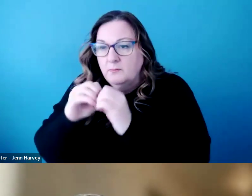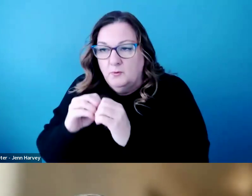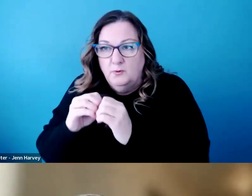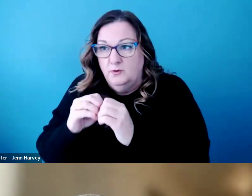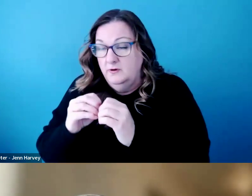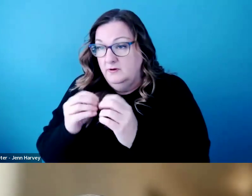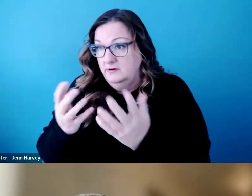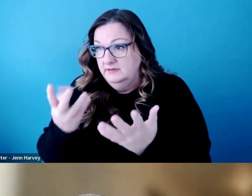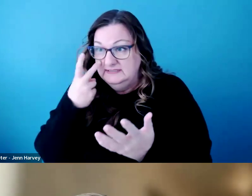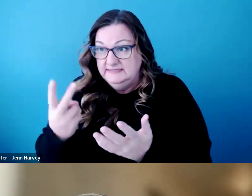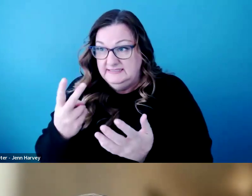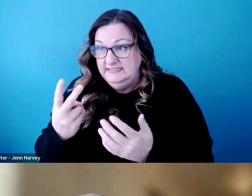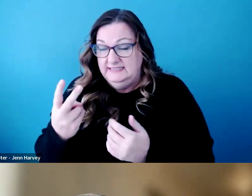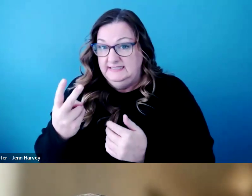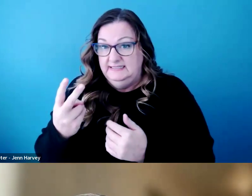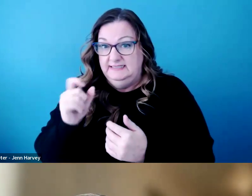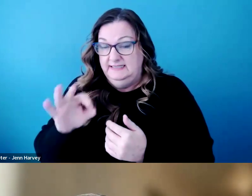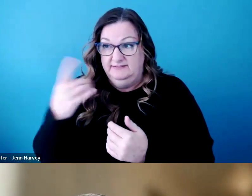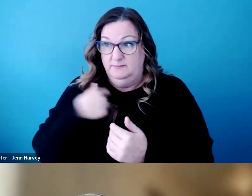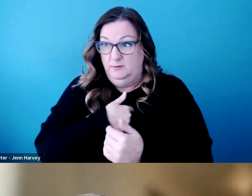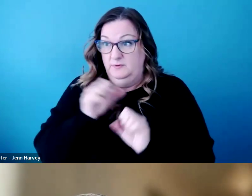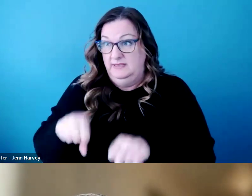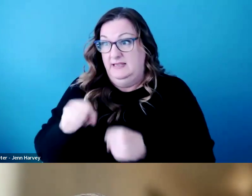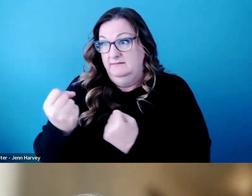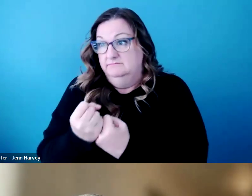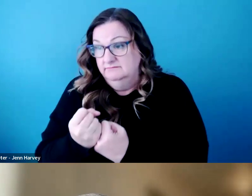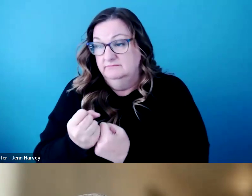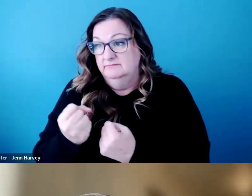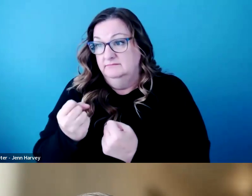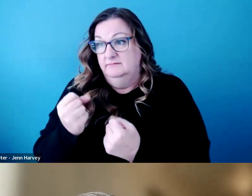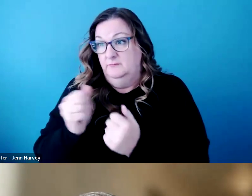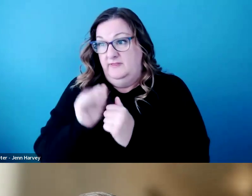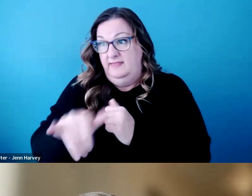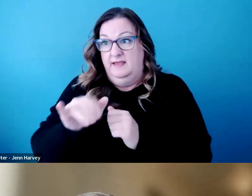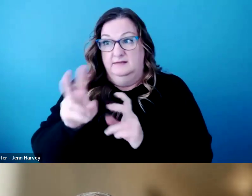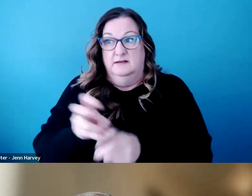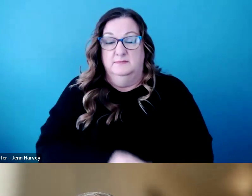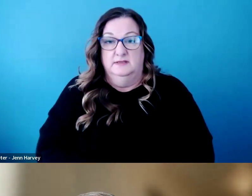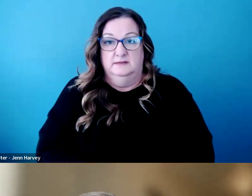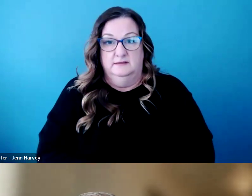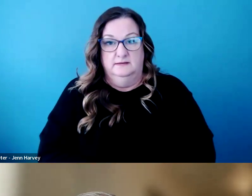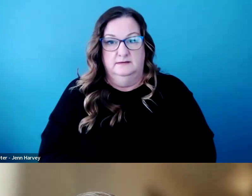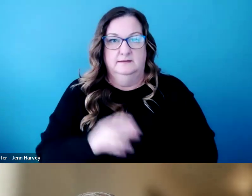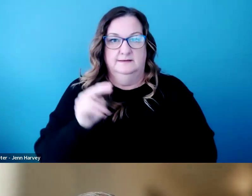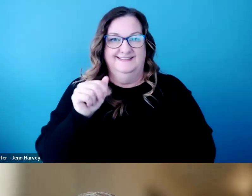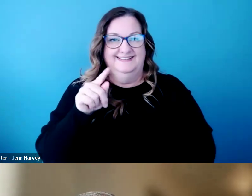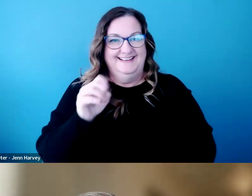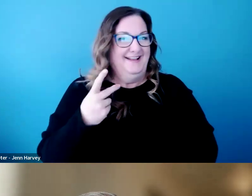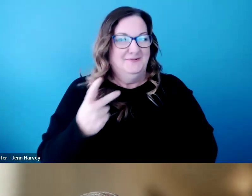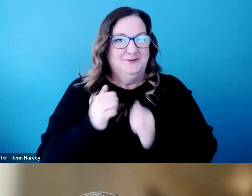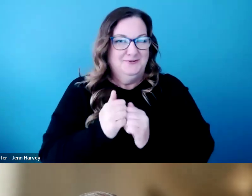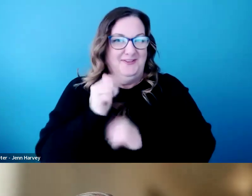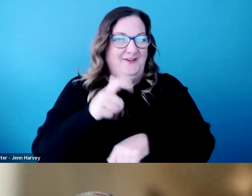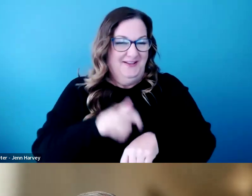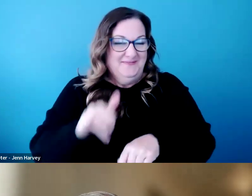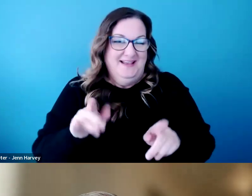is something that we can do or should be doing in this space. Andrew and I think too much alike. We spent too much time together because that was going to be